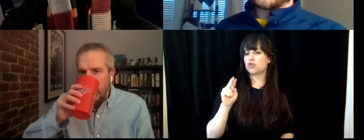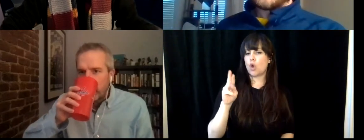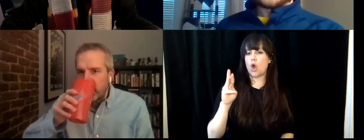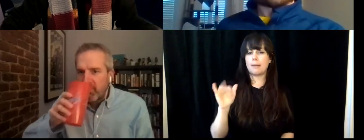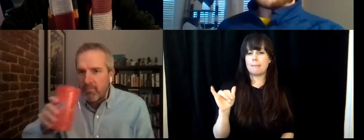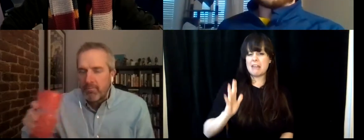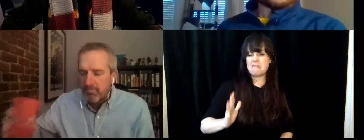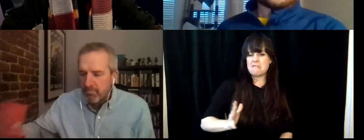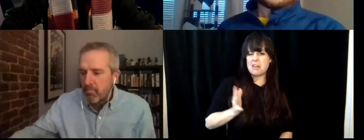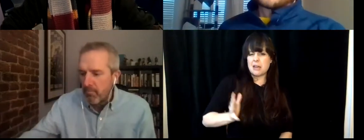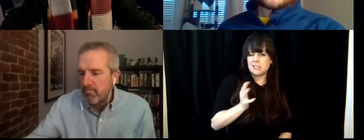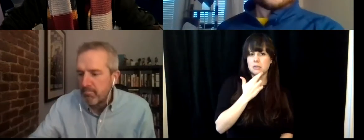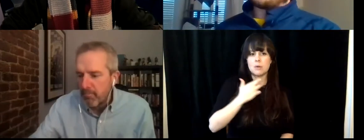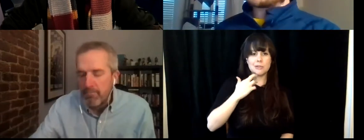nature,